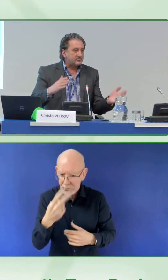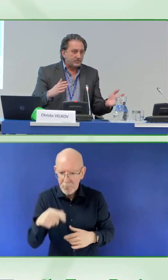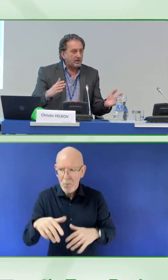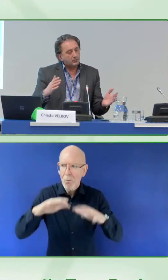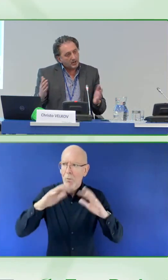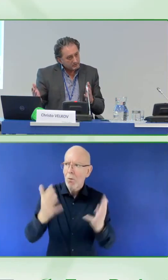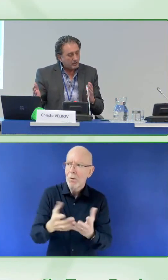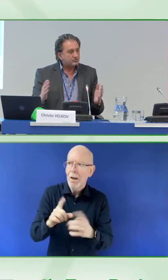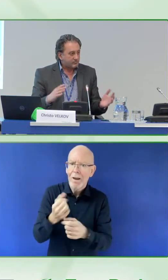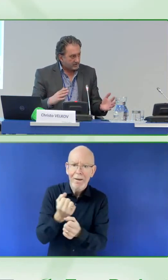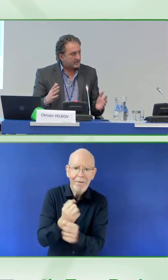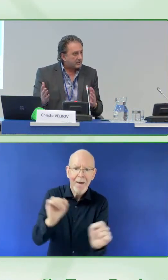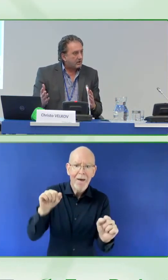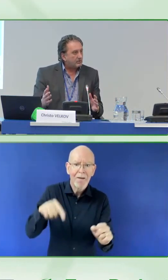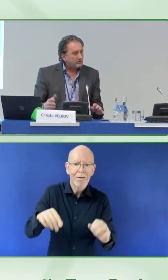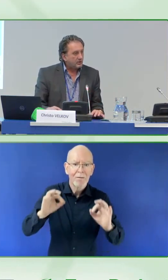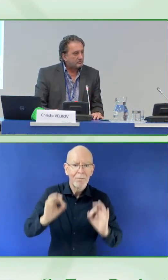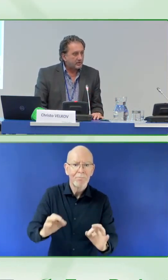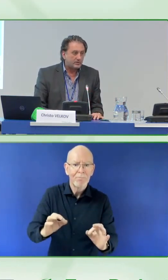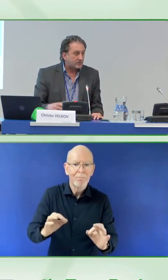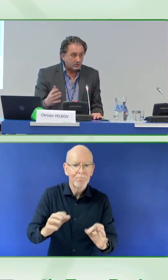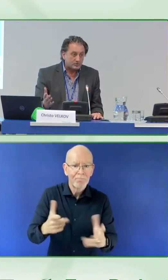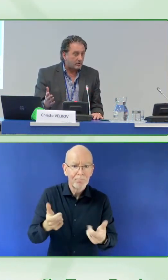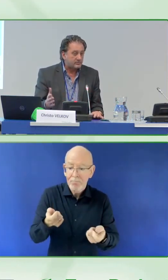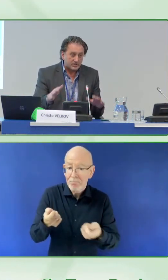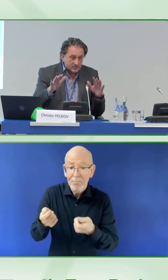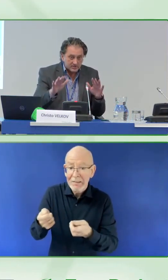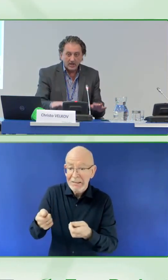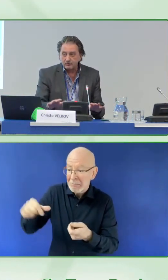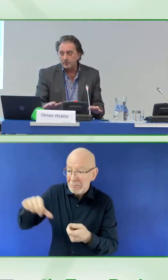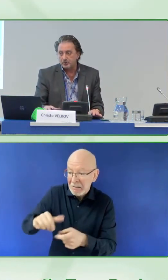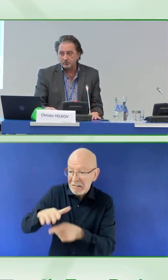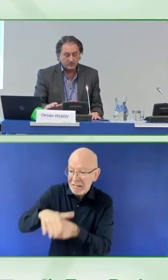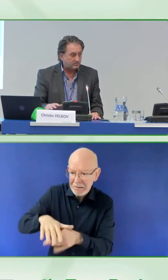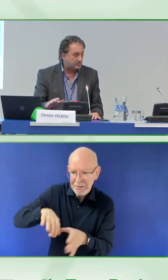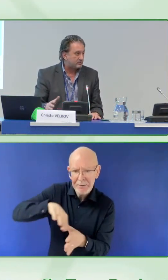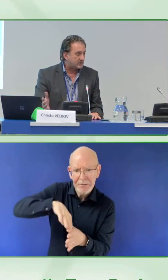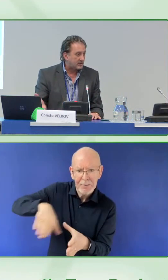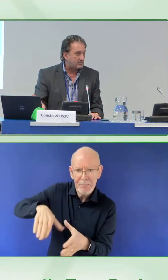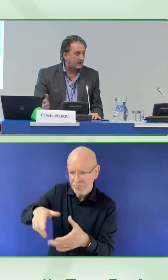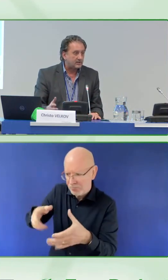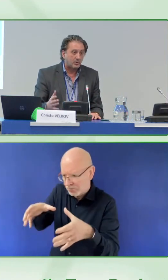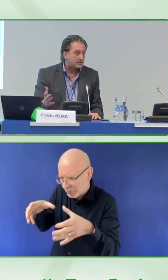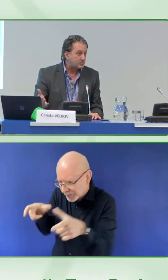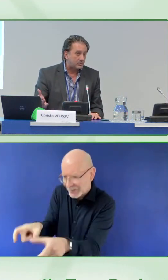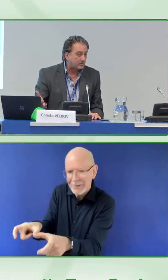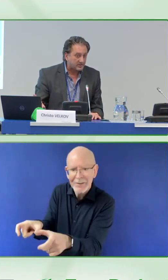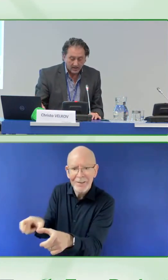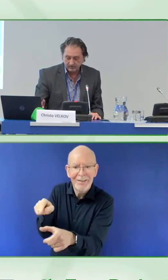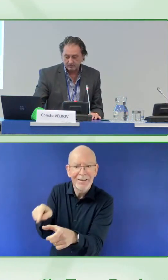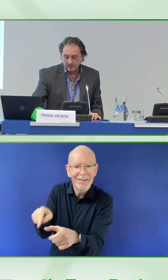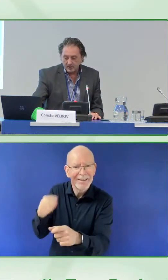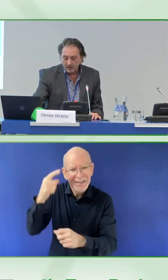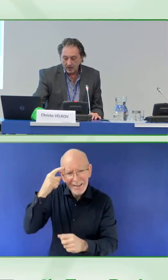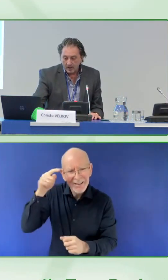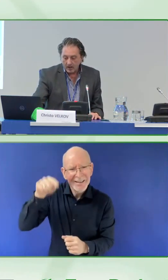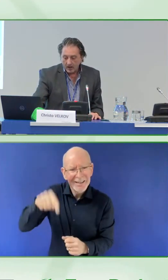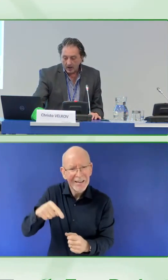male against female, well, not really, not really. But those conversations have to be put on the table. Otherwise, we will not